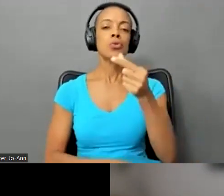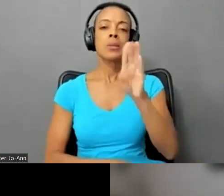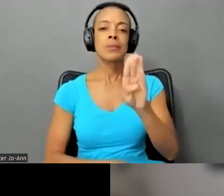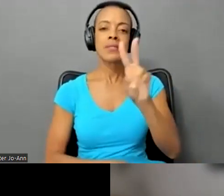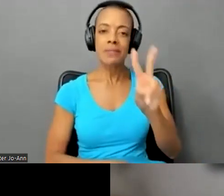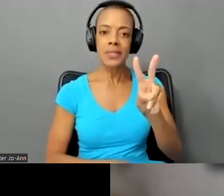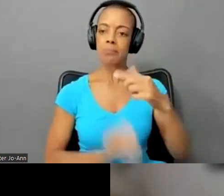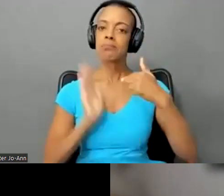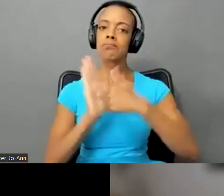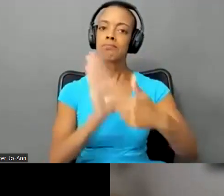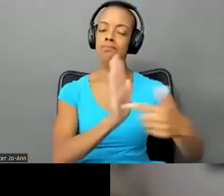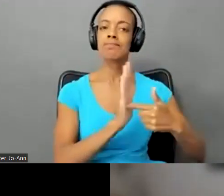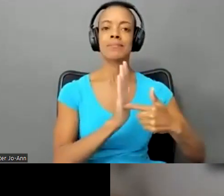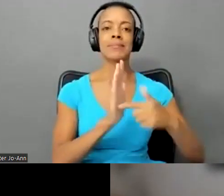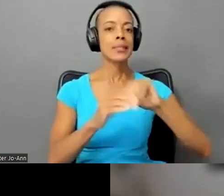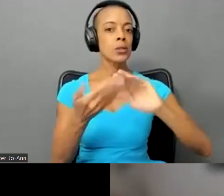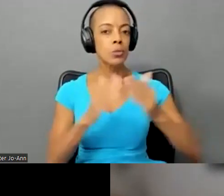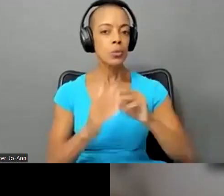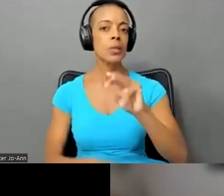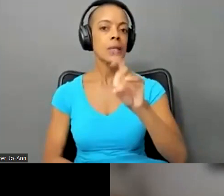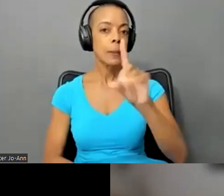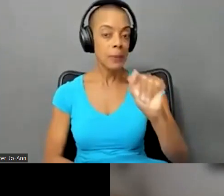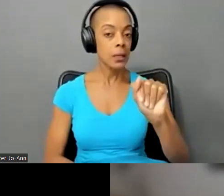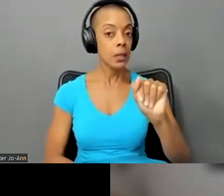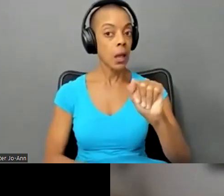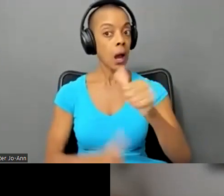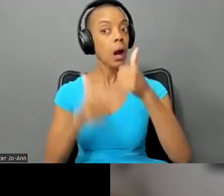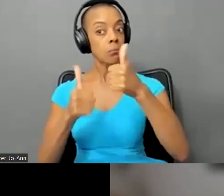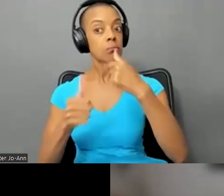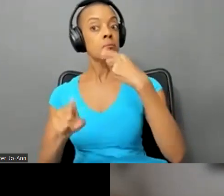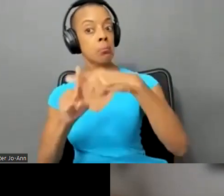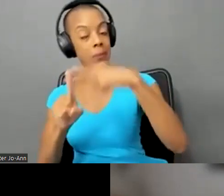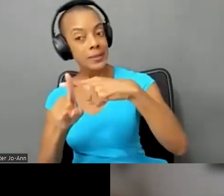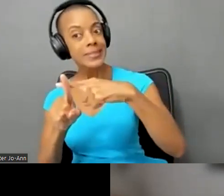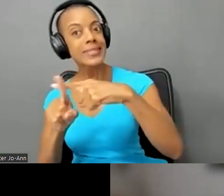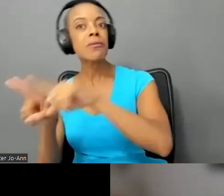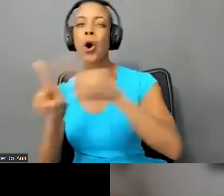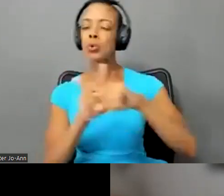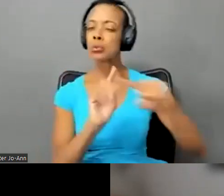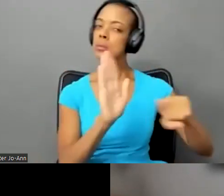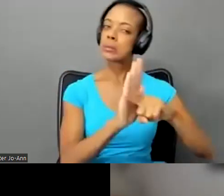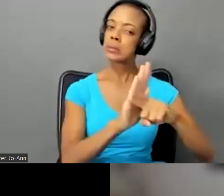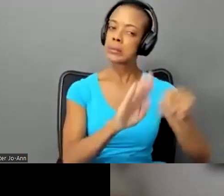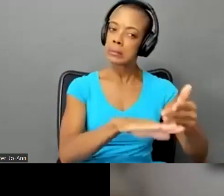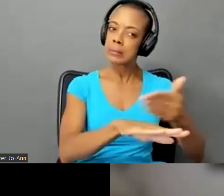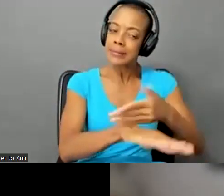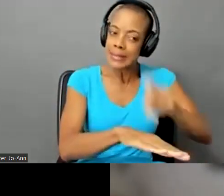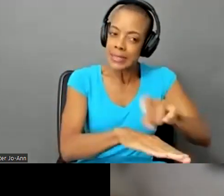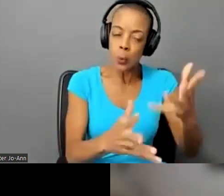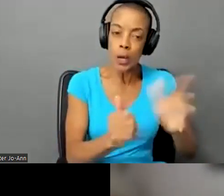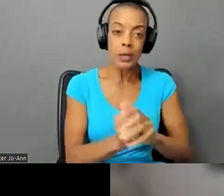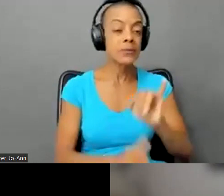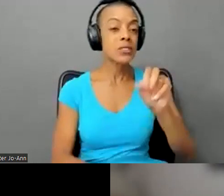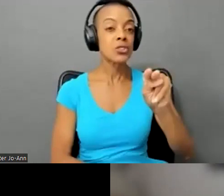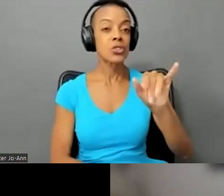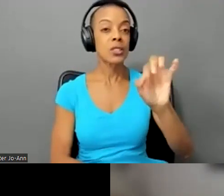in Canadian media? What is going well and what challenges remain? And Jennifer, I'd like to turn to you first, please.